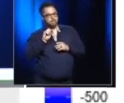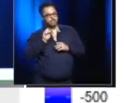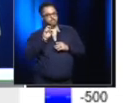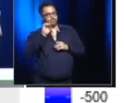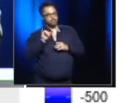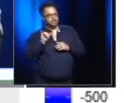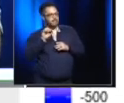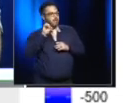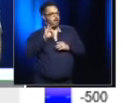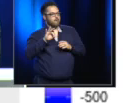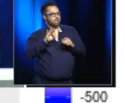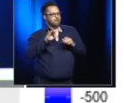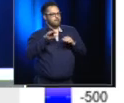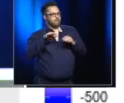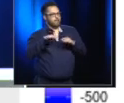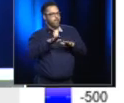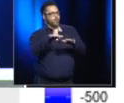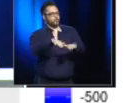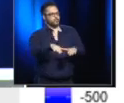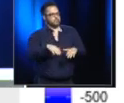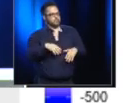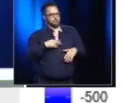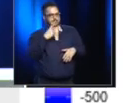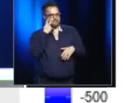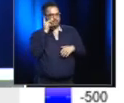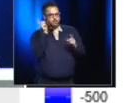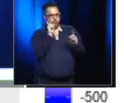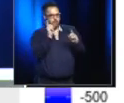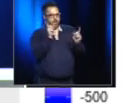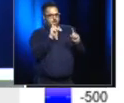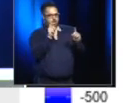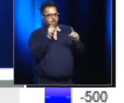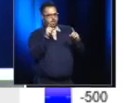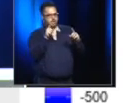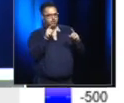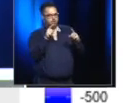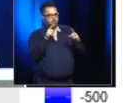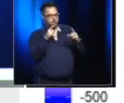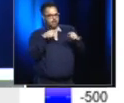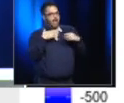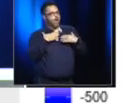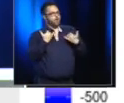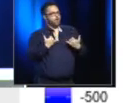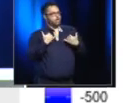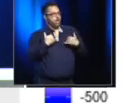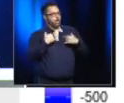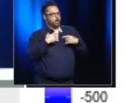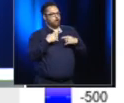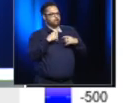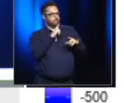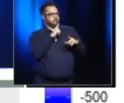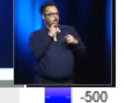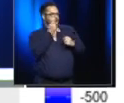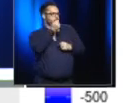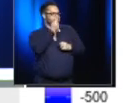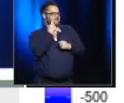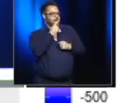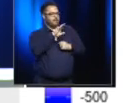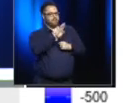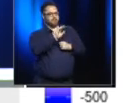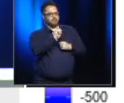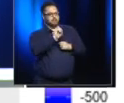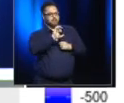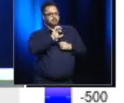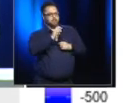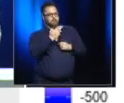diving data and see where they disagree with what the current understanding of the bathymetry is. So in this figure,